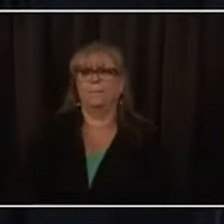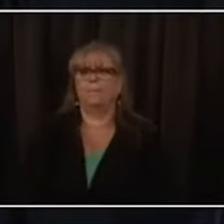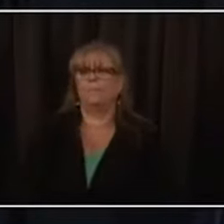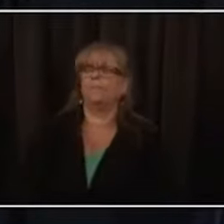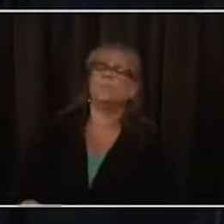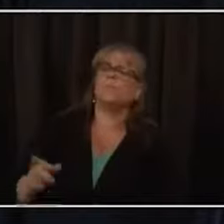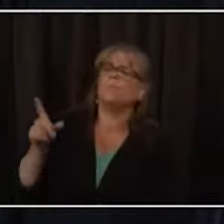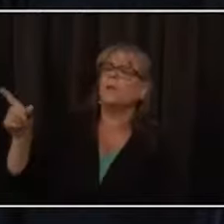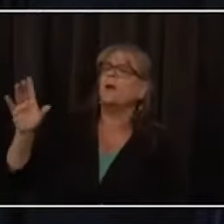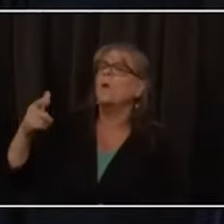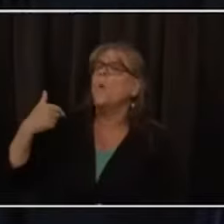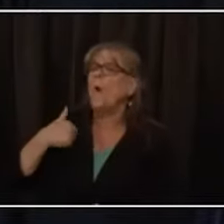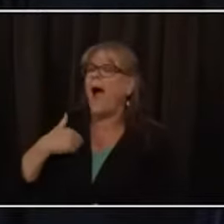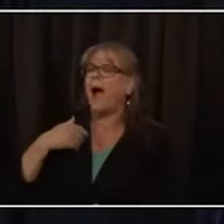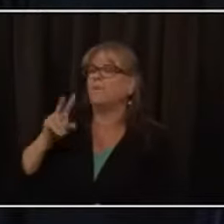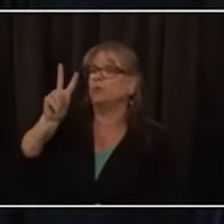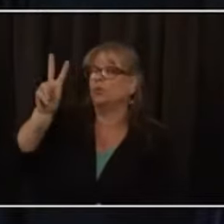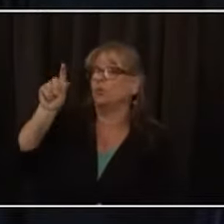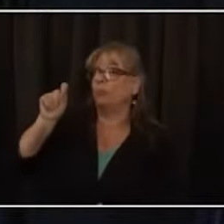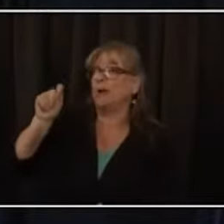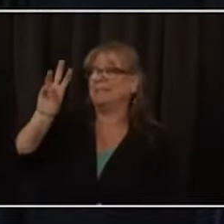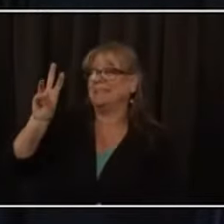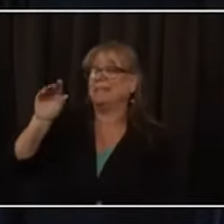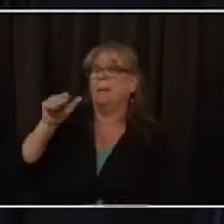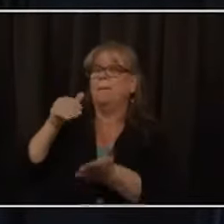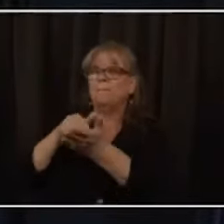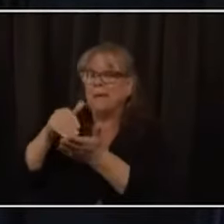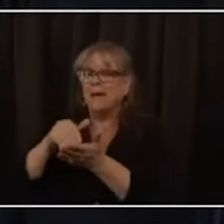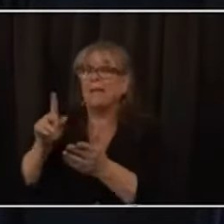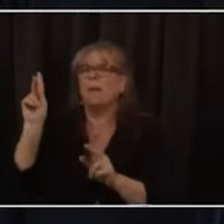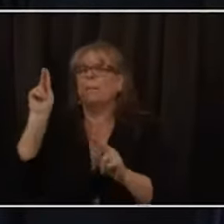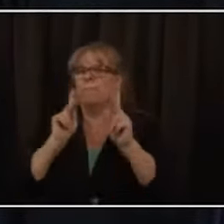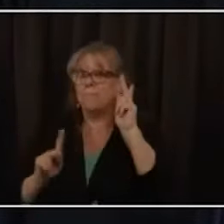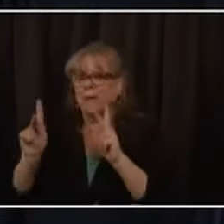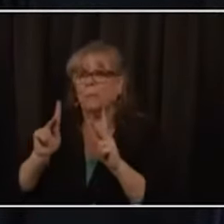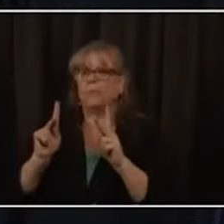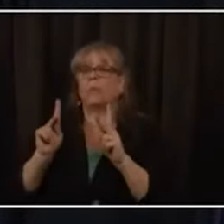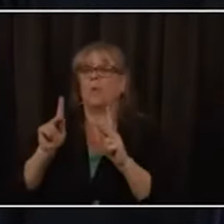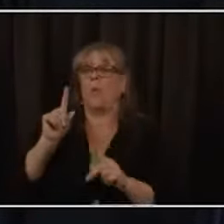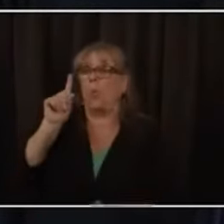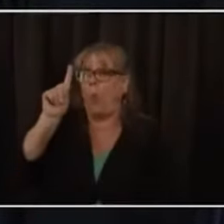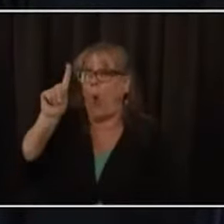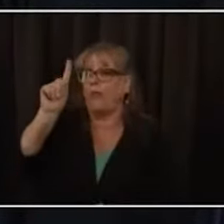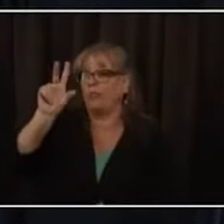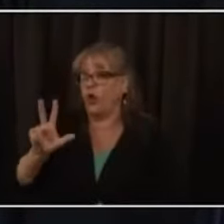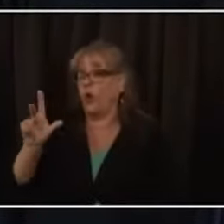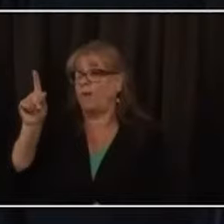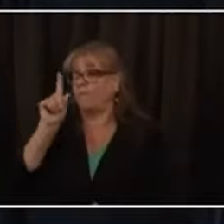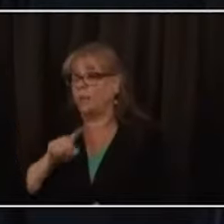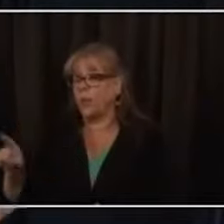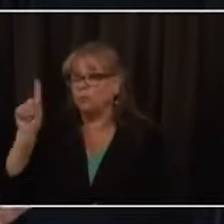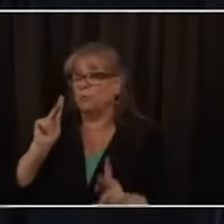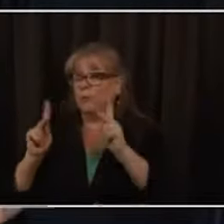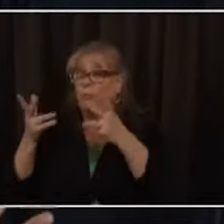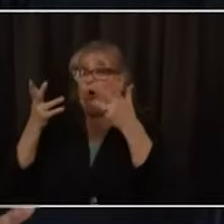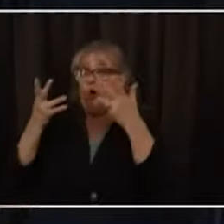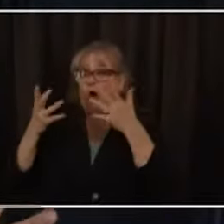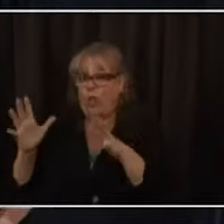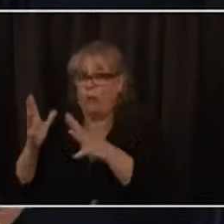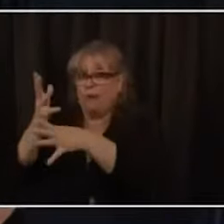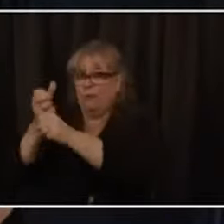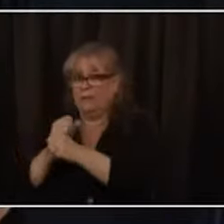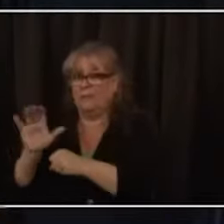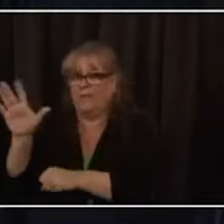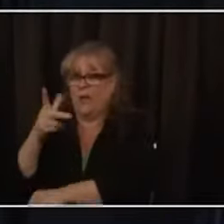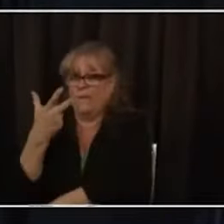vaccine. That's roughly a third of the state. Of people of all ages. So when you have that number of people that have